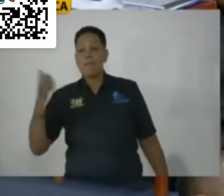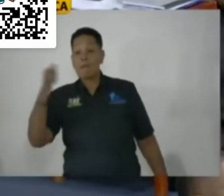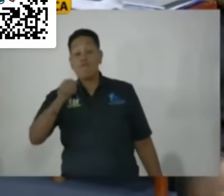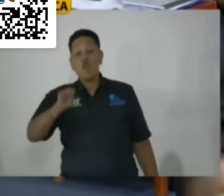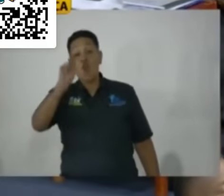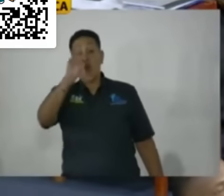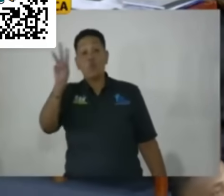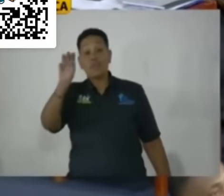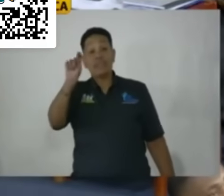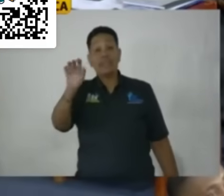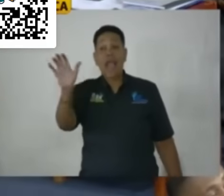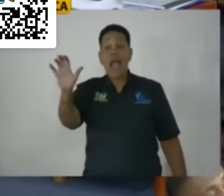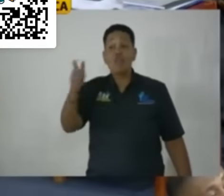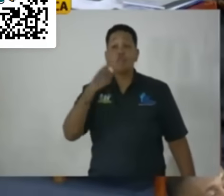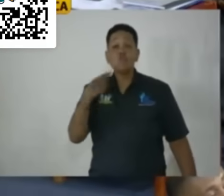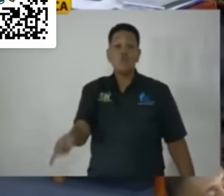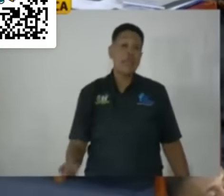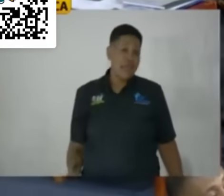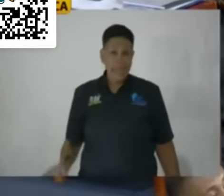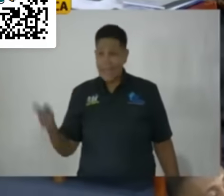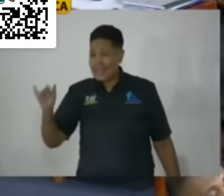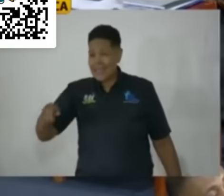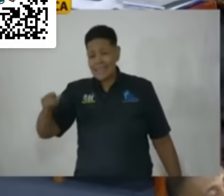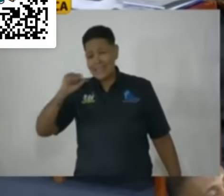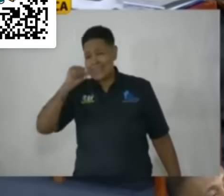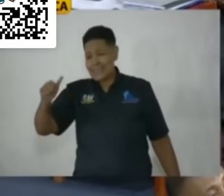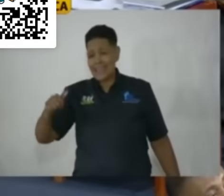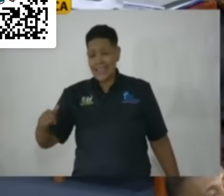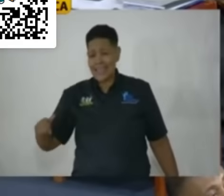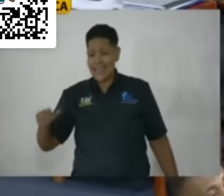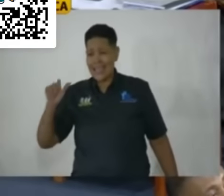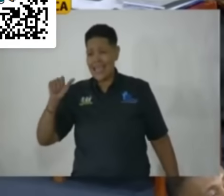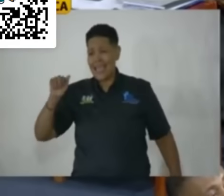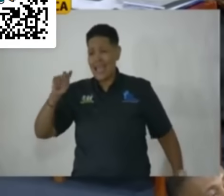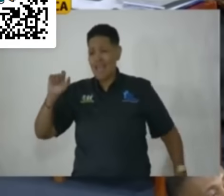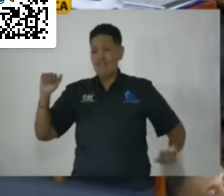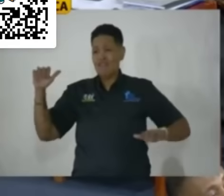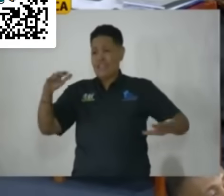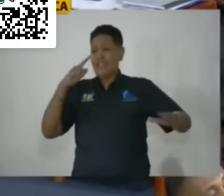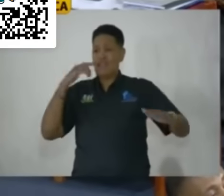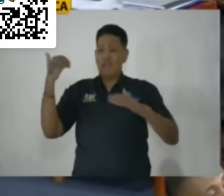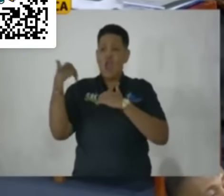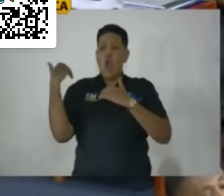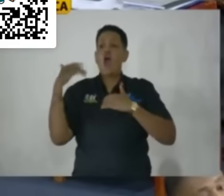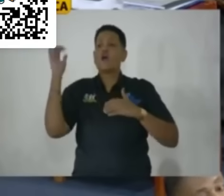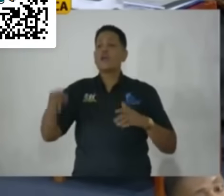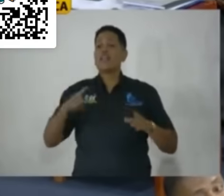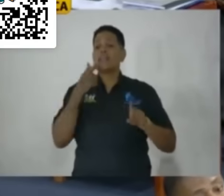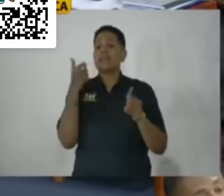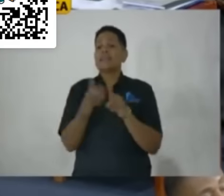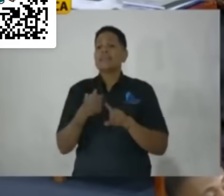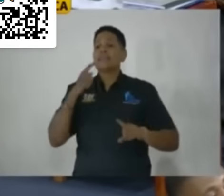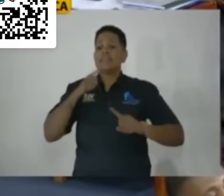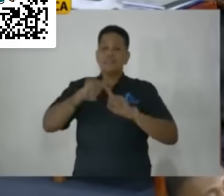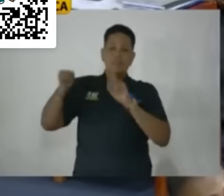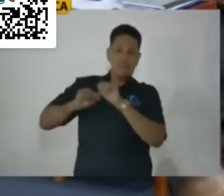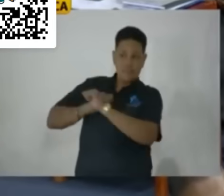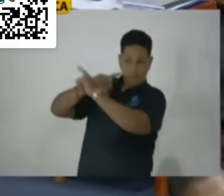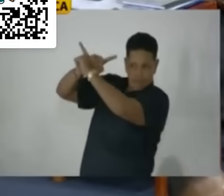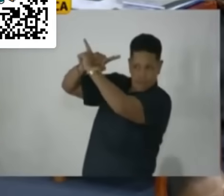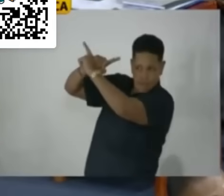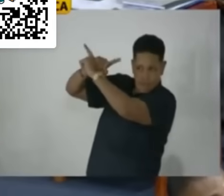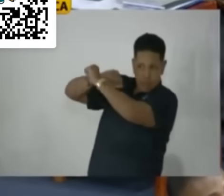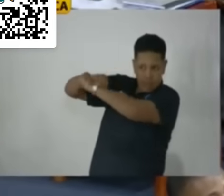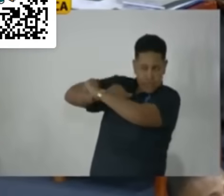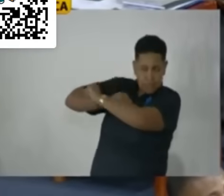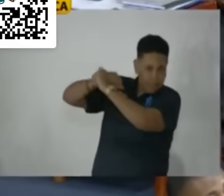Northwest St. Catherine said, that is not an arena of accountability, that is a ring of self-defense